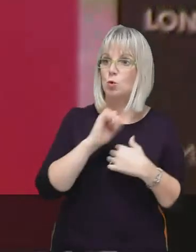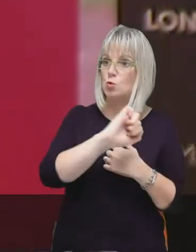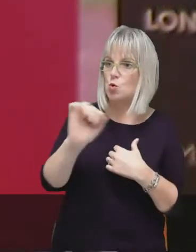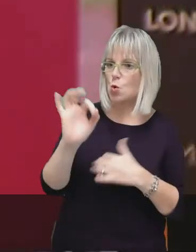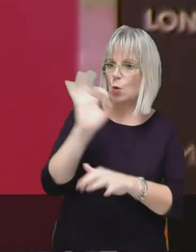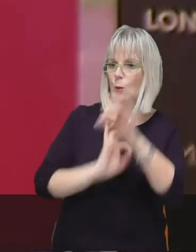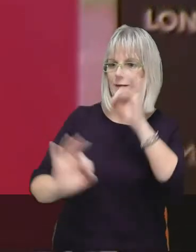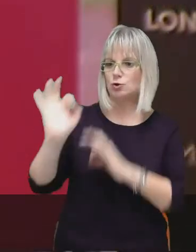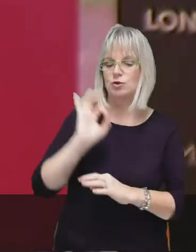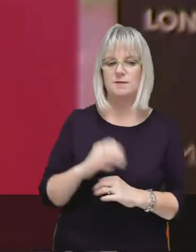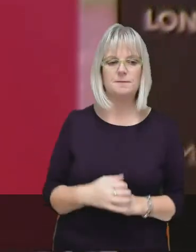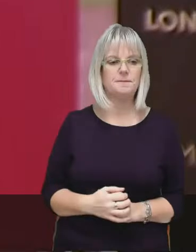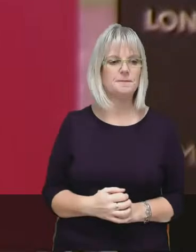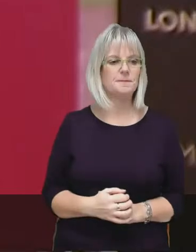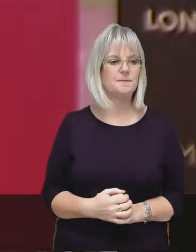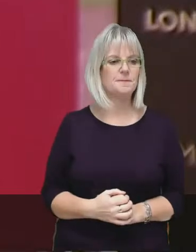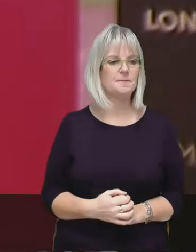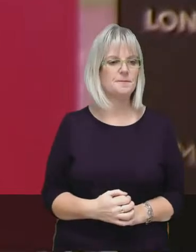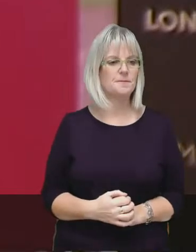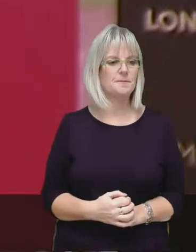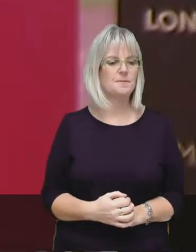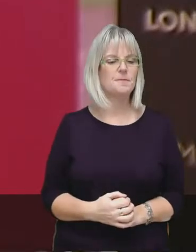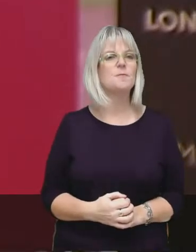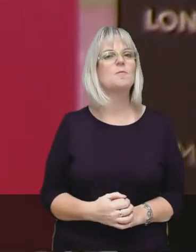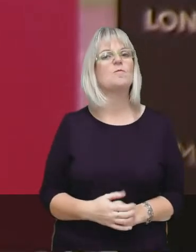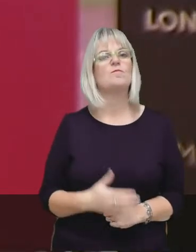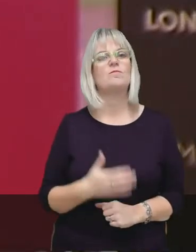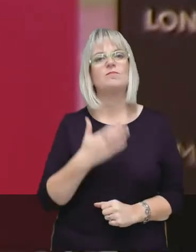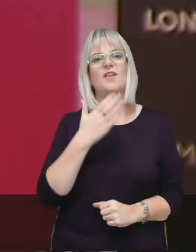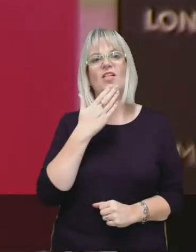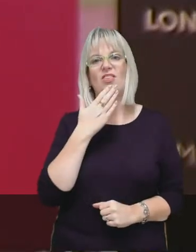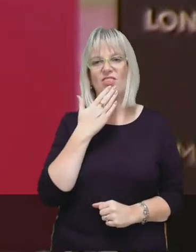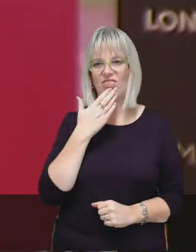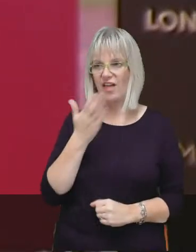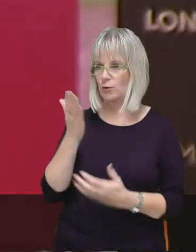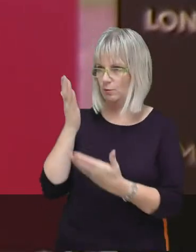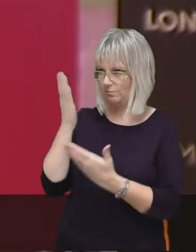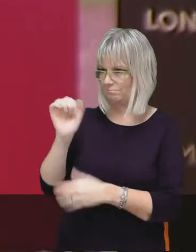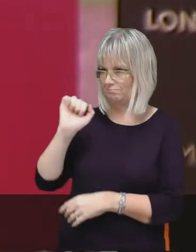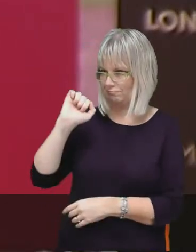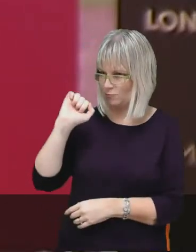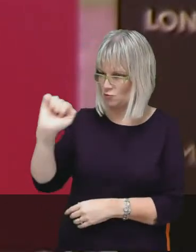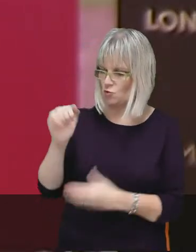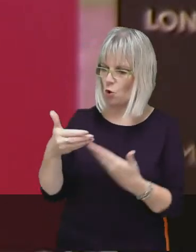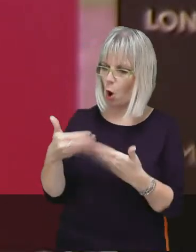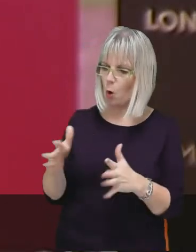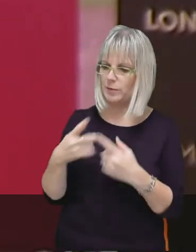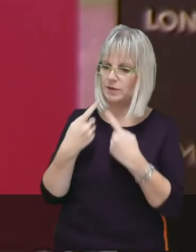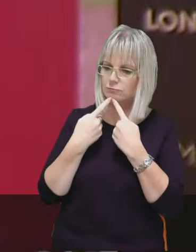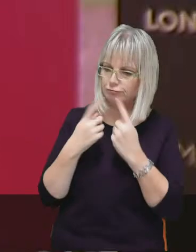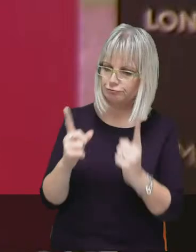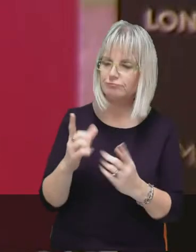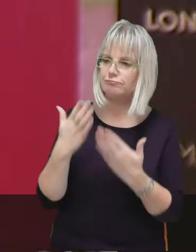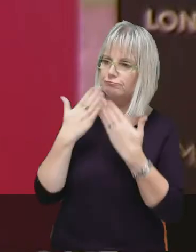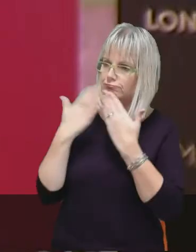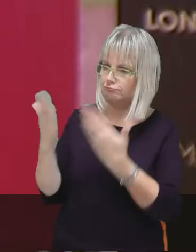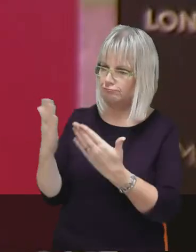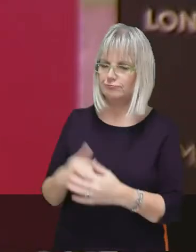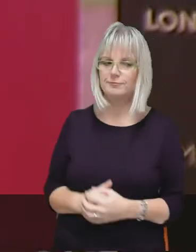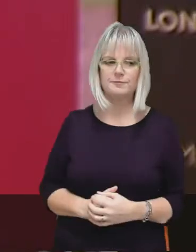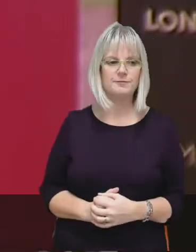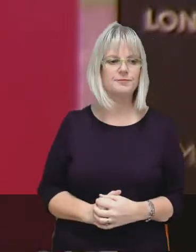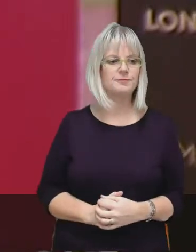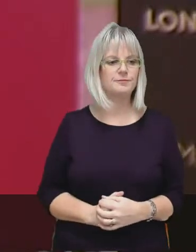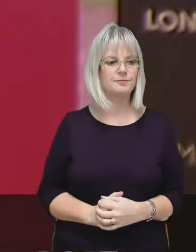Thank you, Mr. Mayor, for your opening remarks. Now, I'd have my statement as